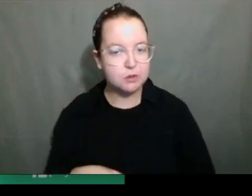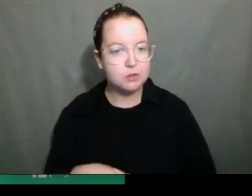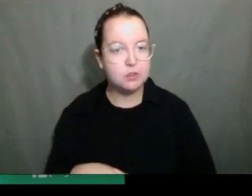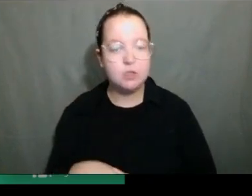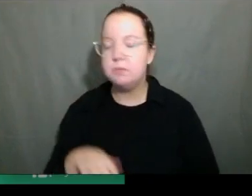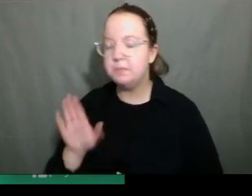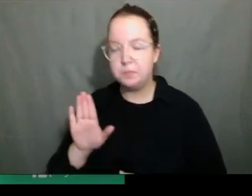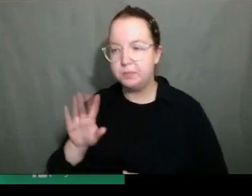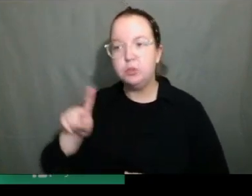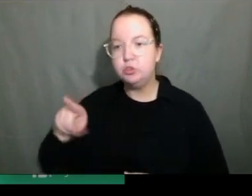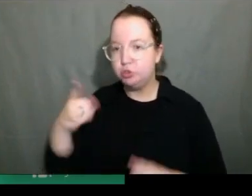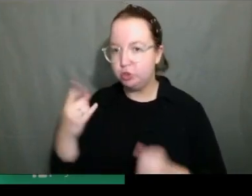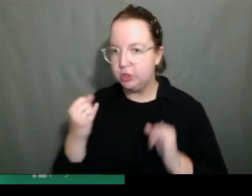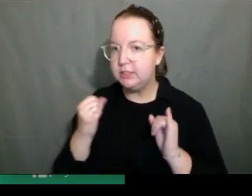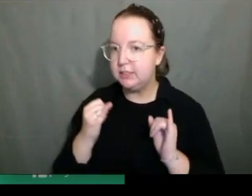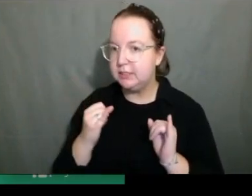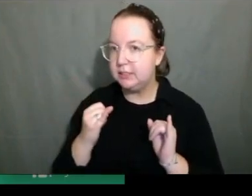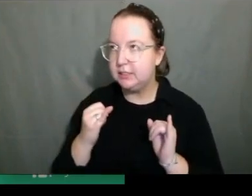just for the